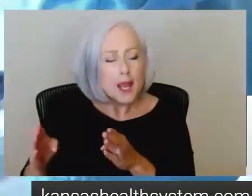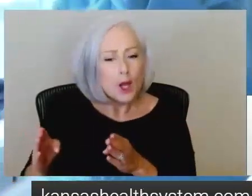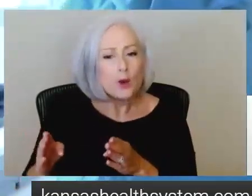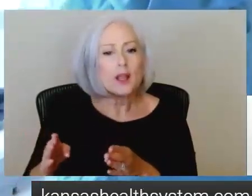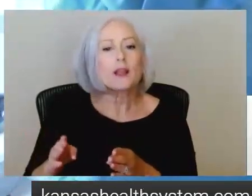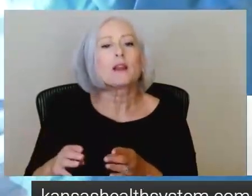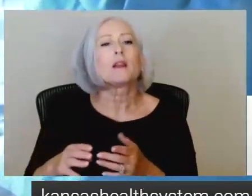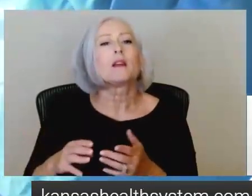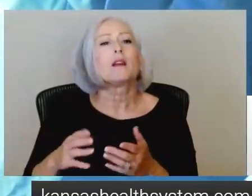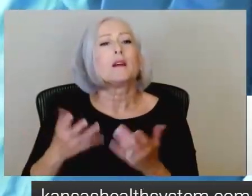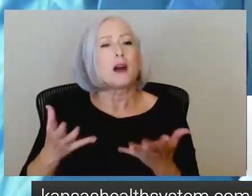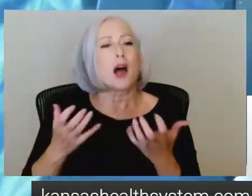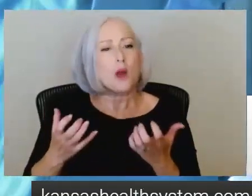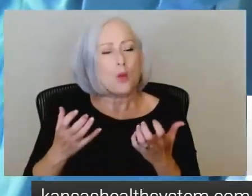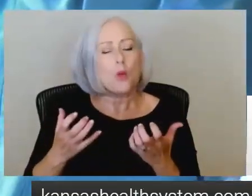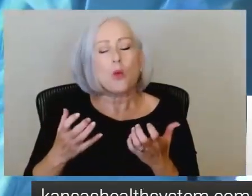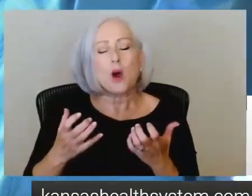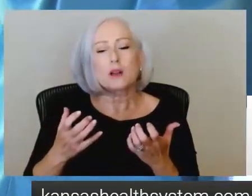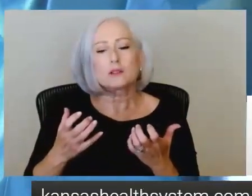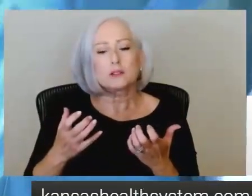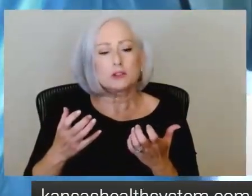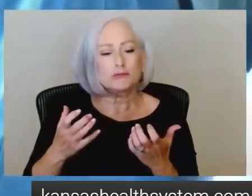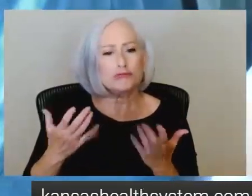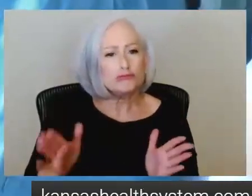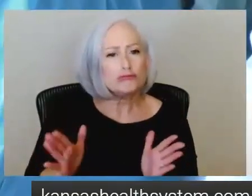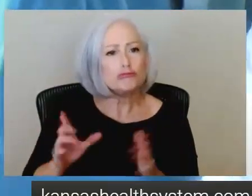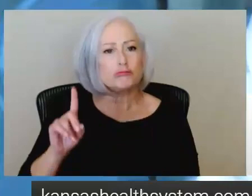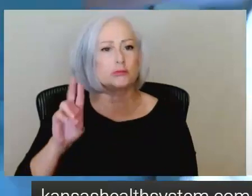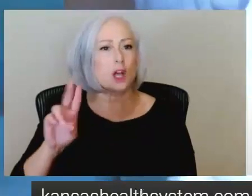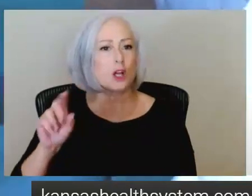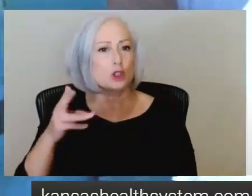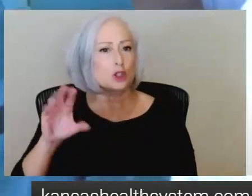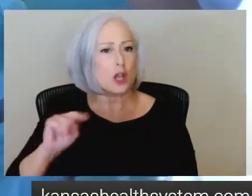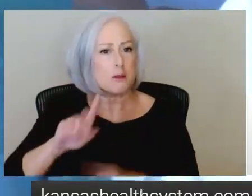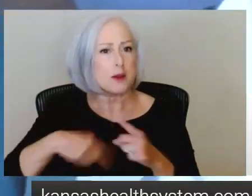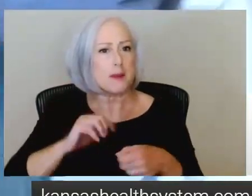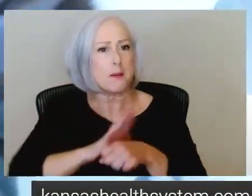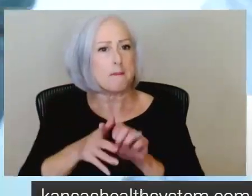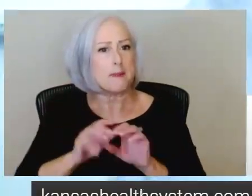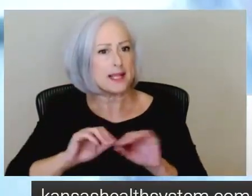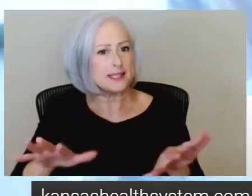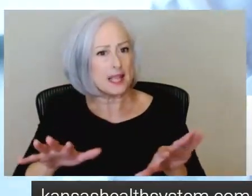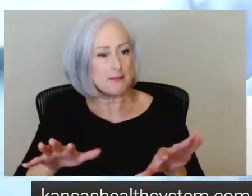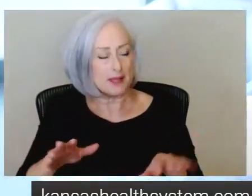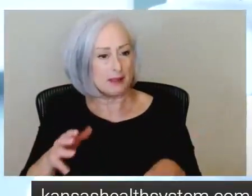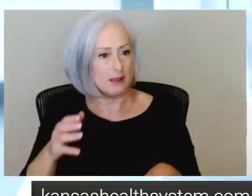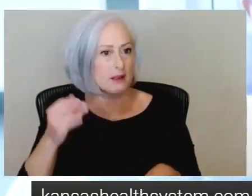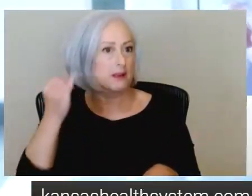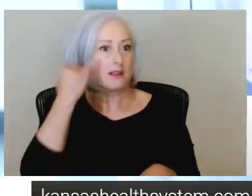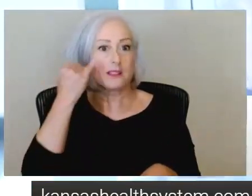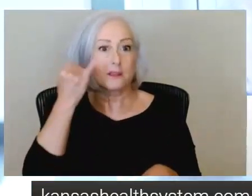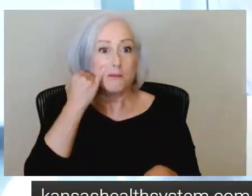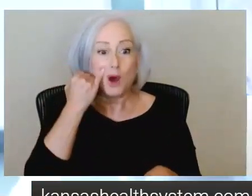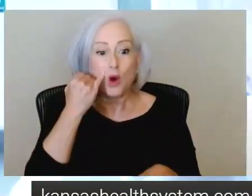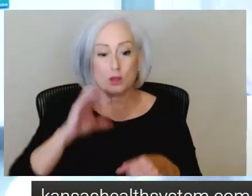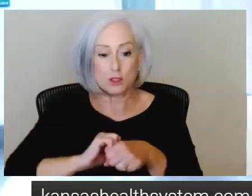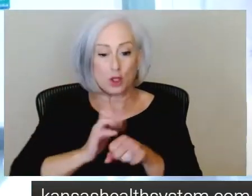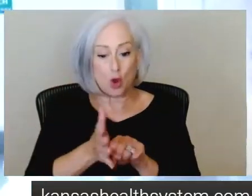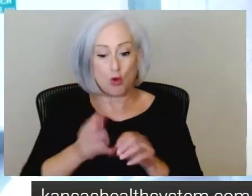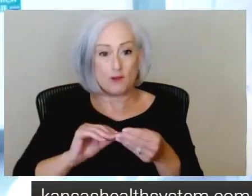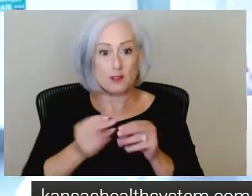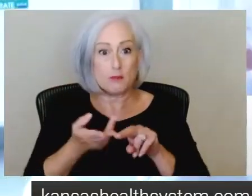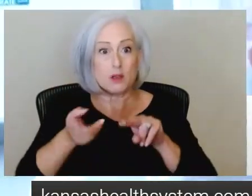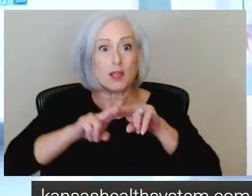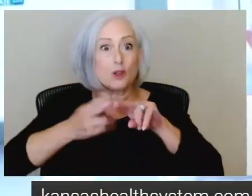pandemic and how this has affected people getting this procedure. What does this mean if we get another surge? Will people still be able